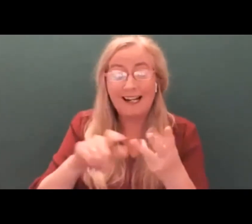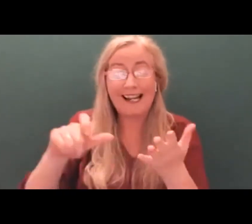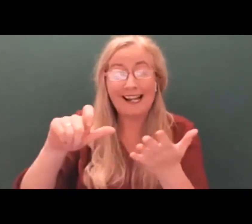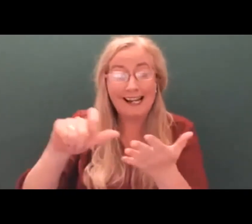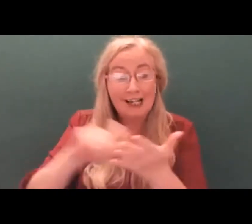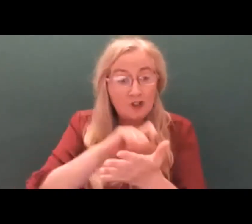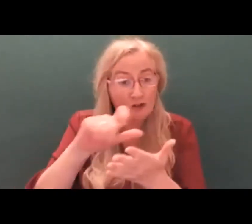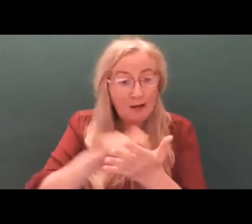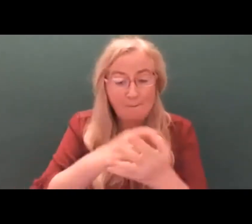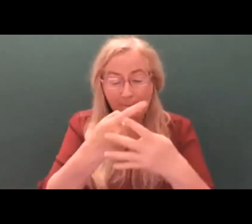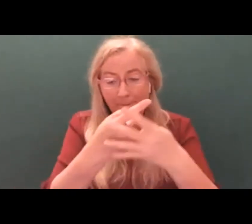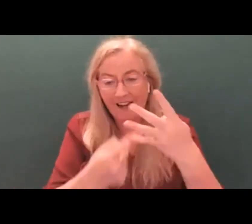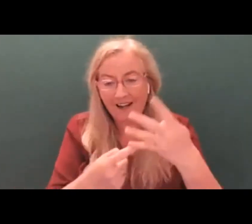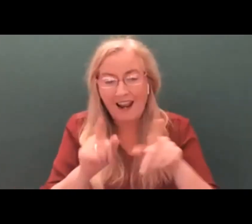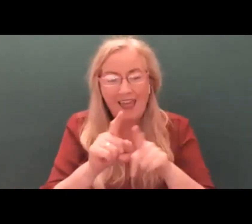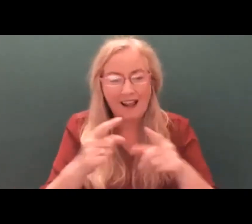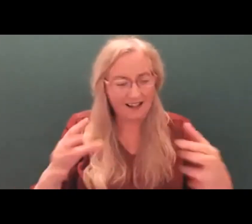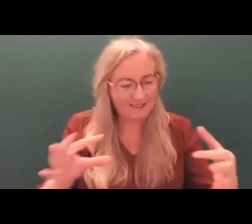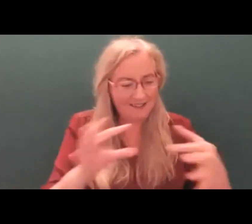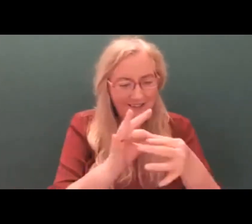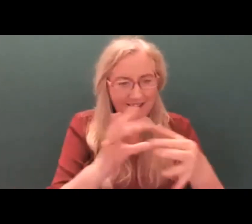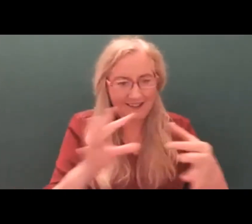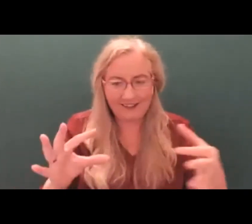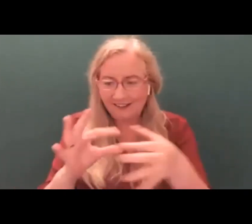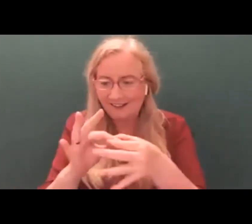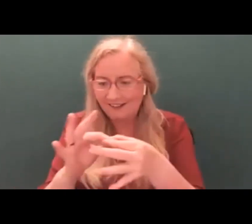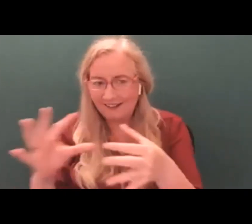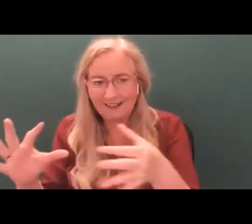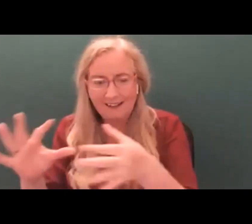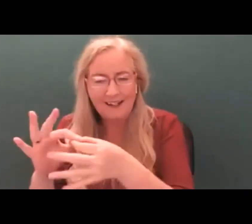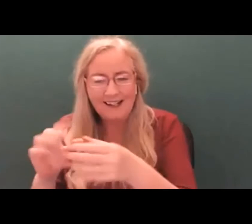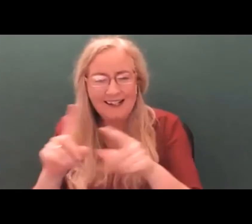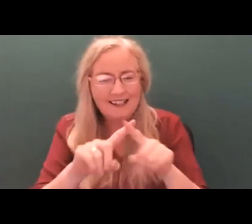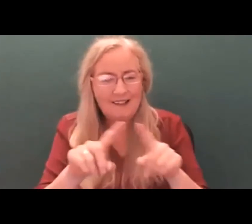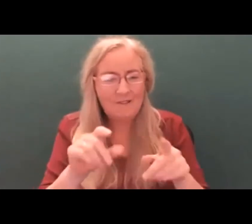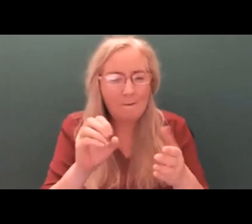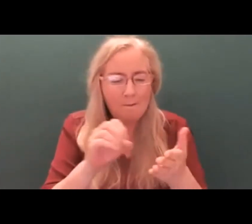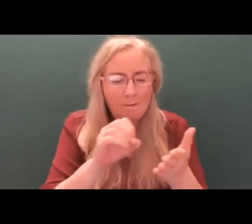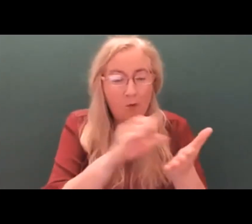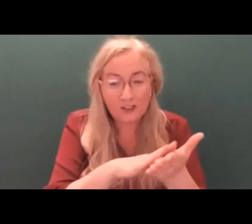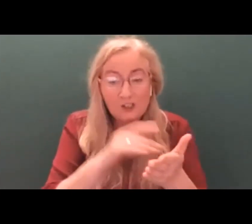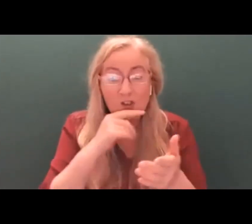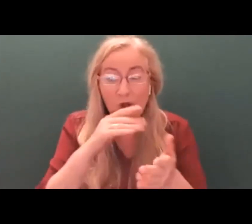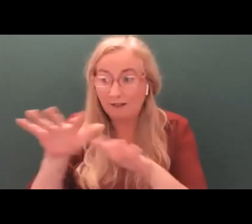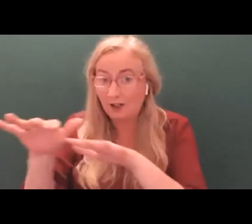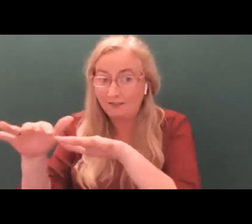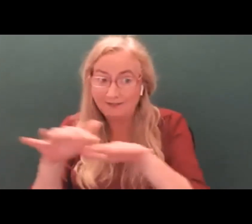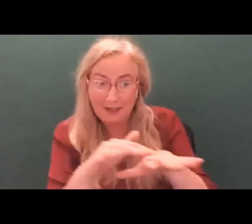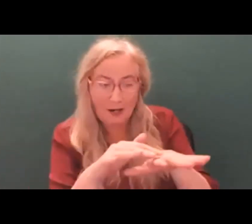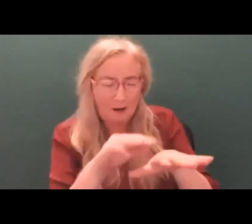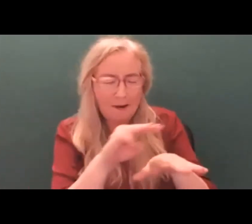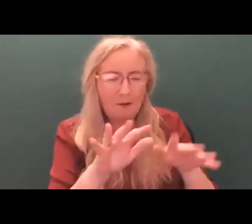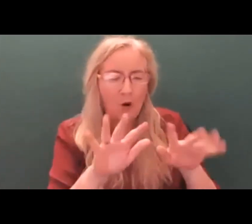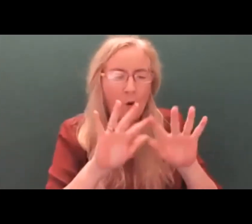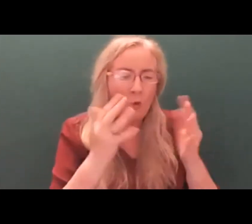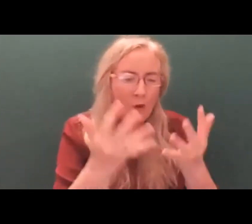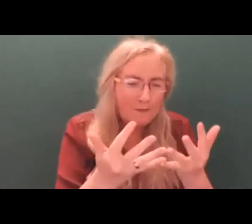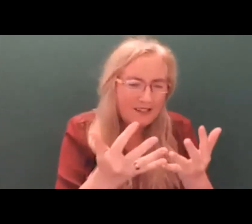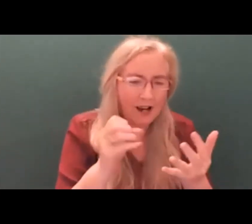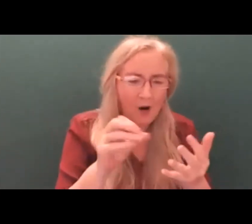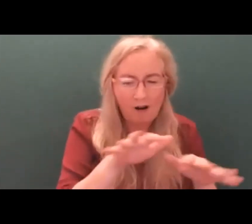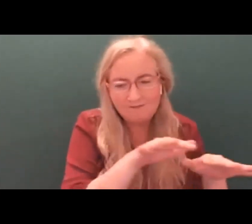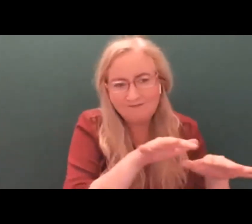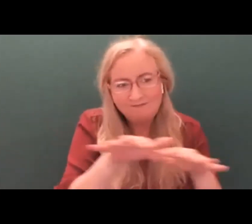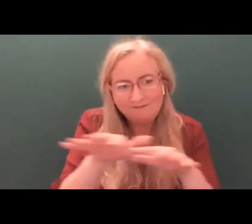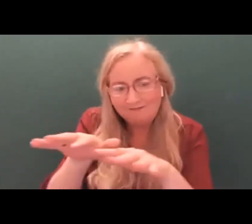to cross-reference all the posts to drive people towards the website really, or to drive them towards the Facebook